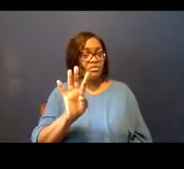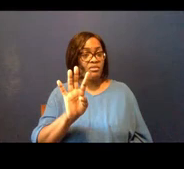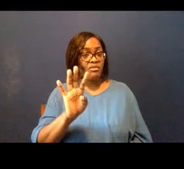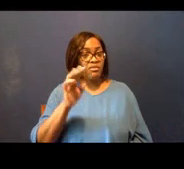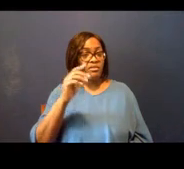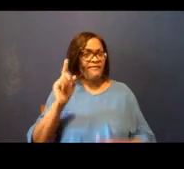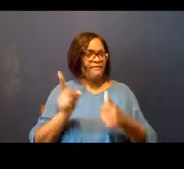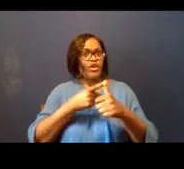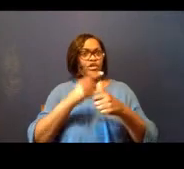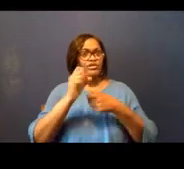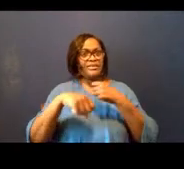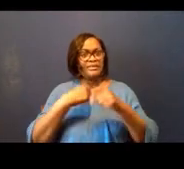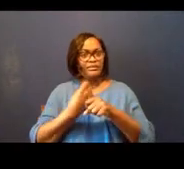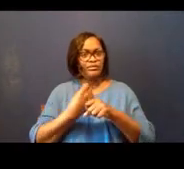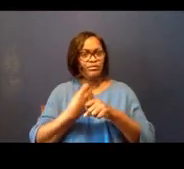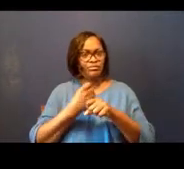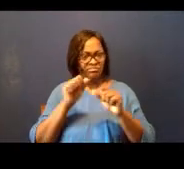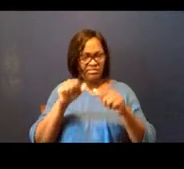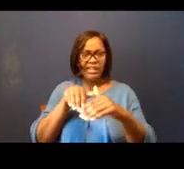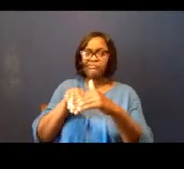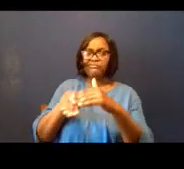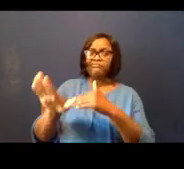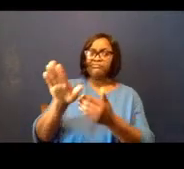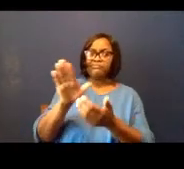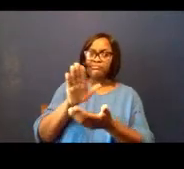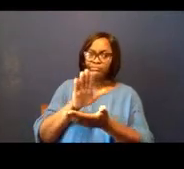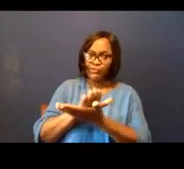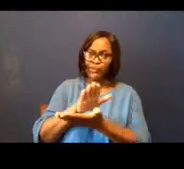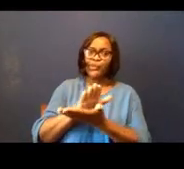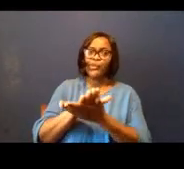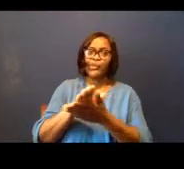it had a very